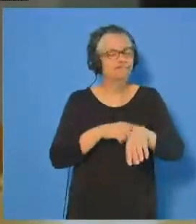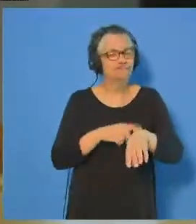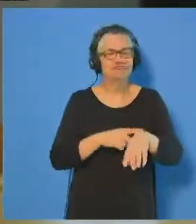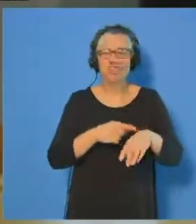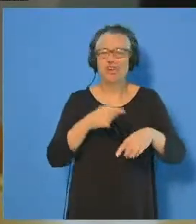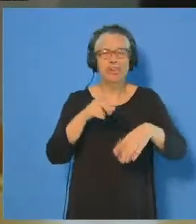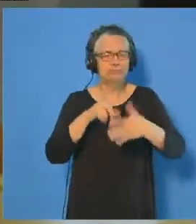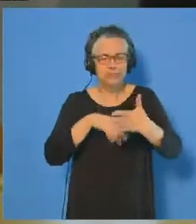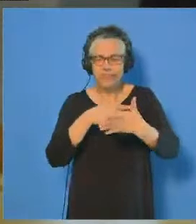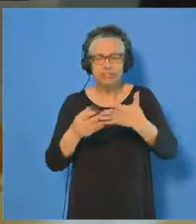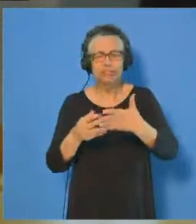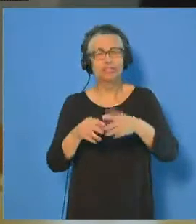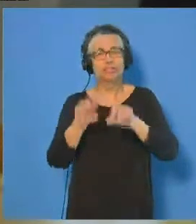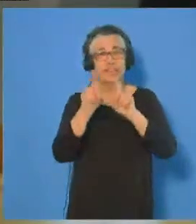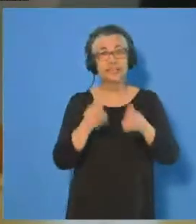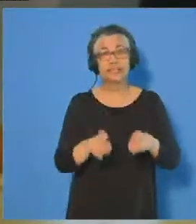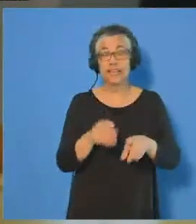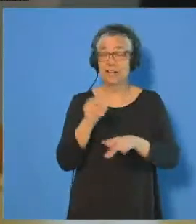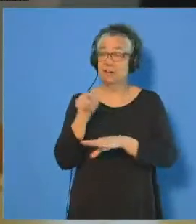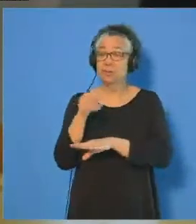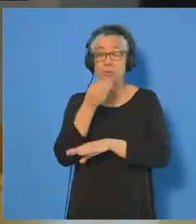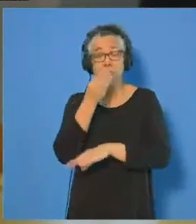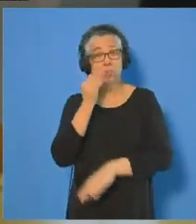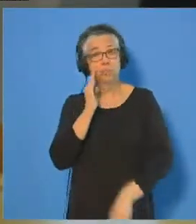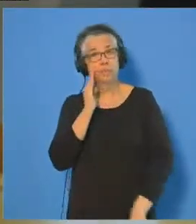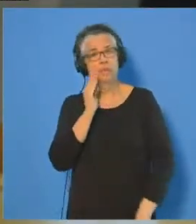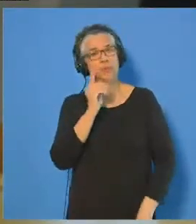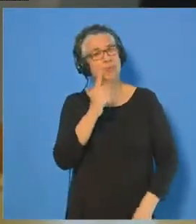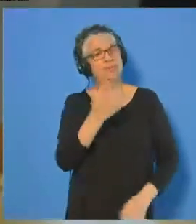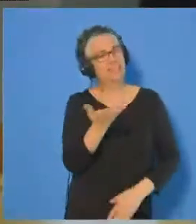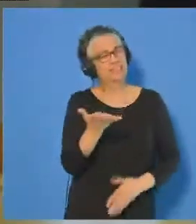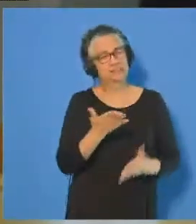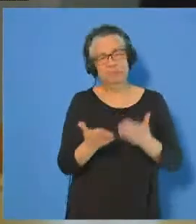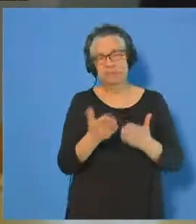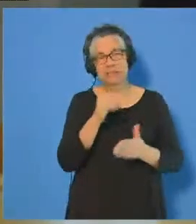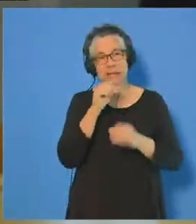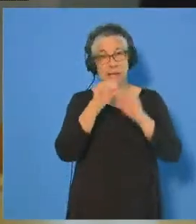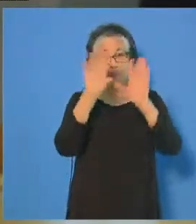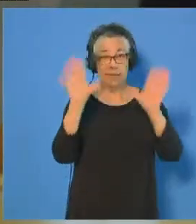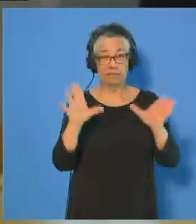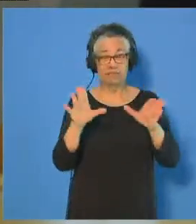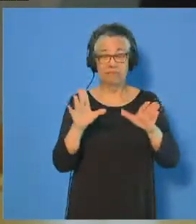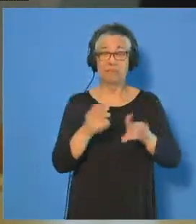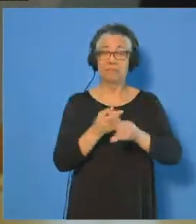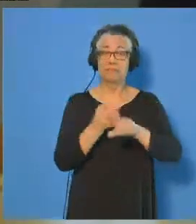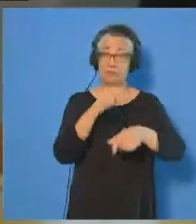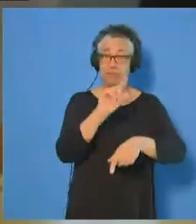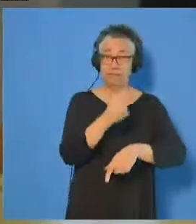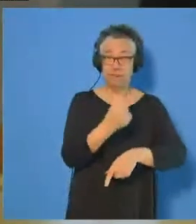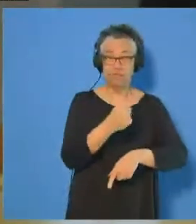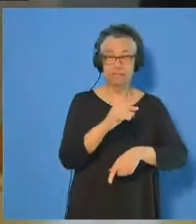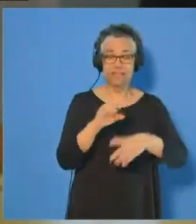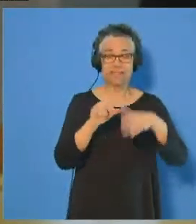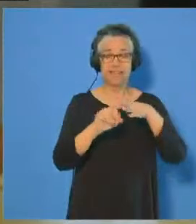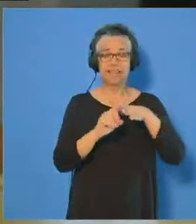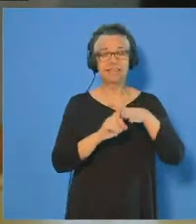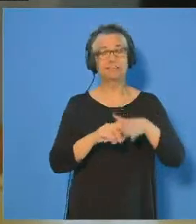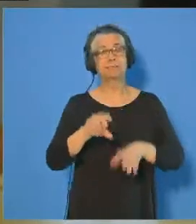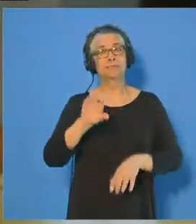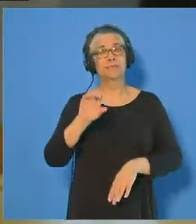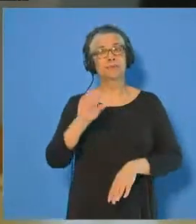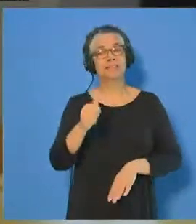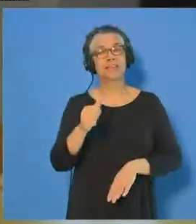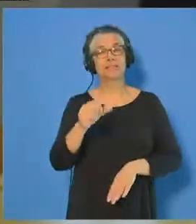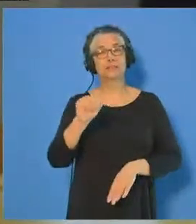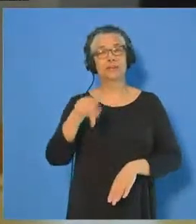care home. One point which perhaps I didn't make clear was that at the time of the first case, namely the 10th of April,